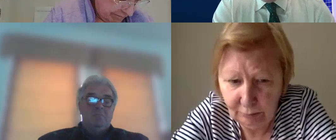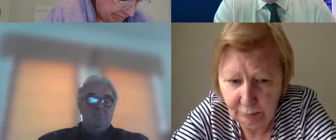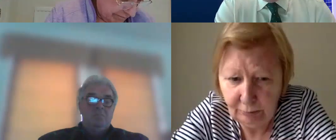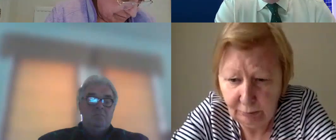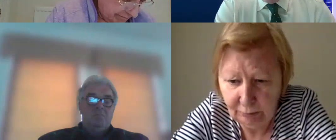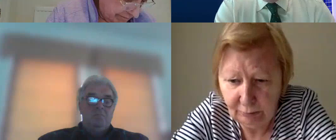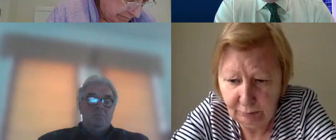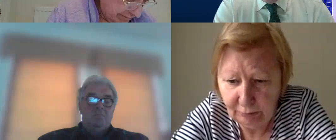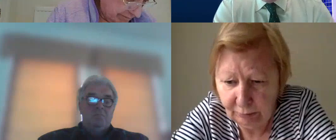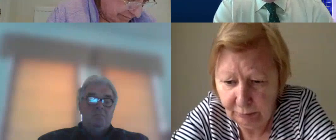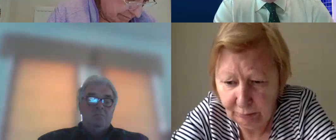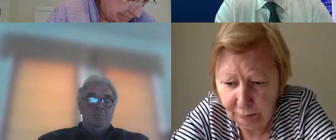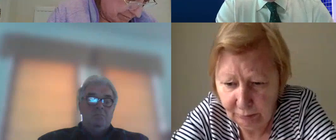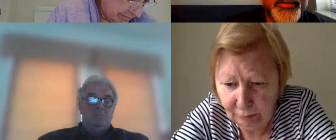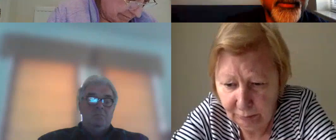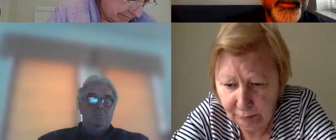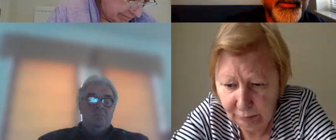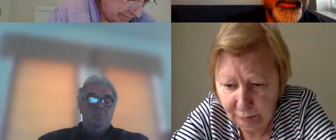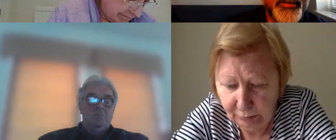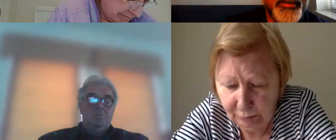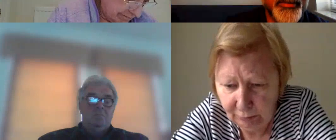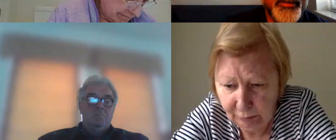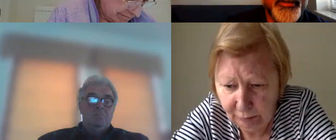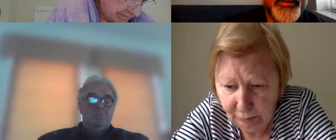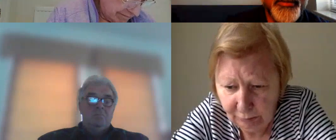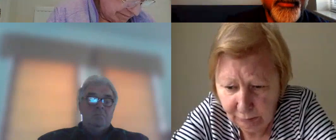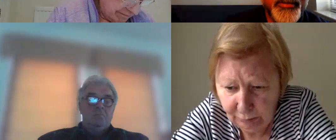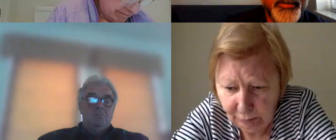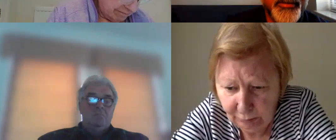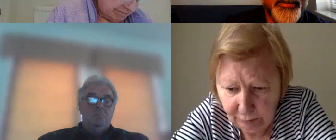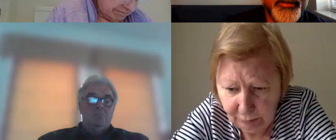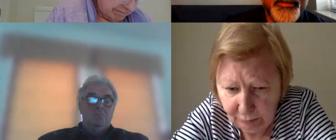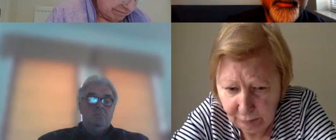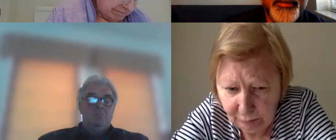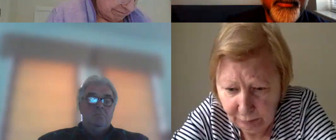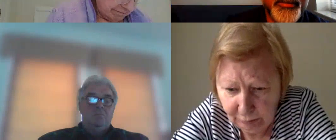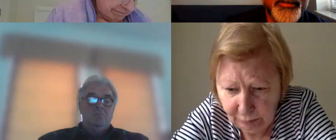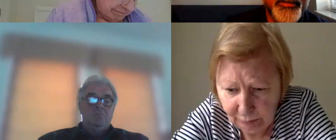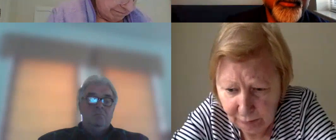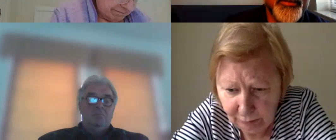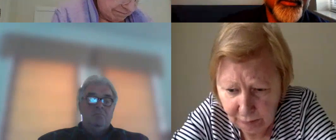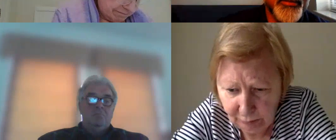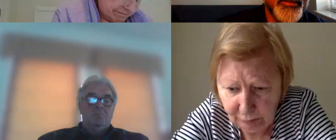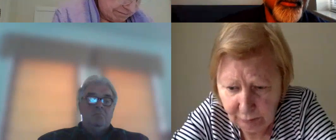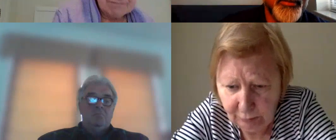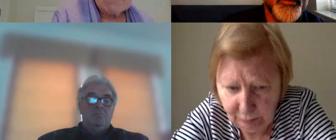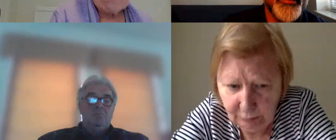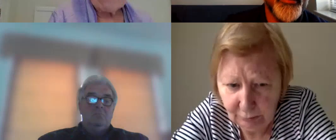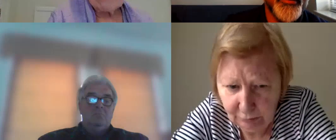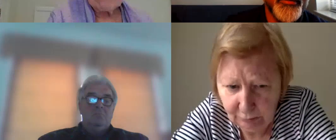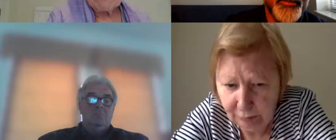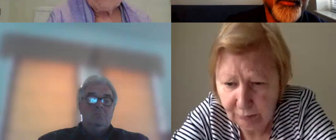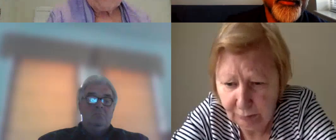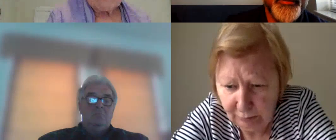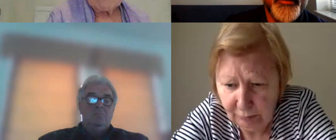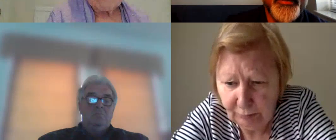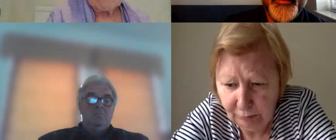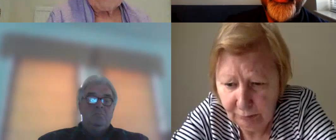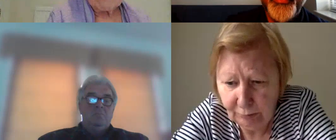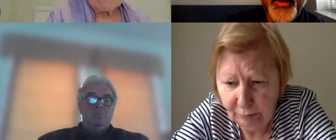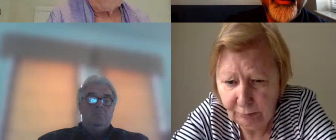If you don't have a printer, though, if you were able to get to the council offices, we would print and give you an option to